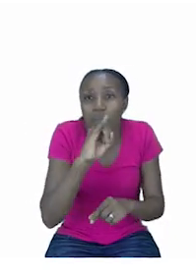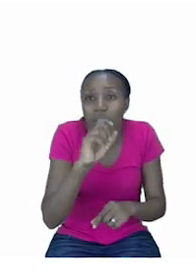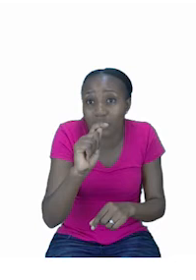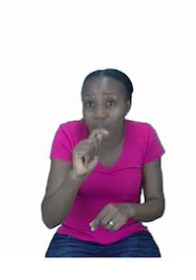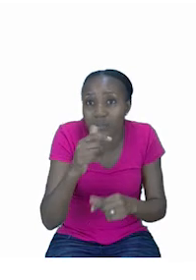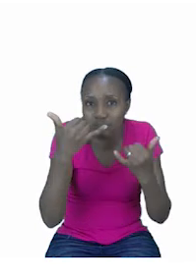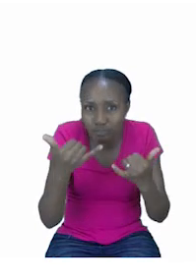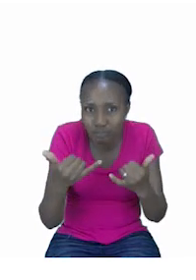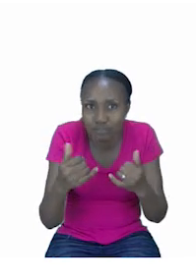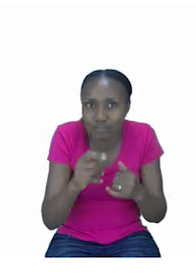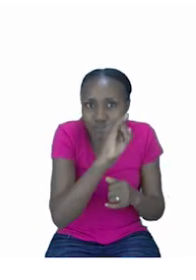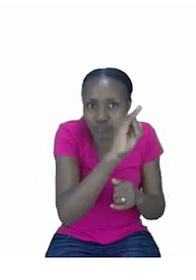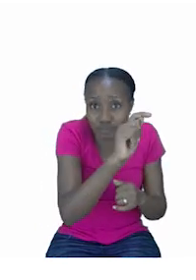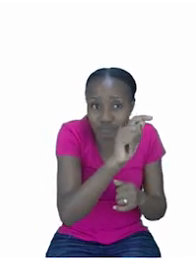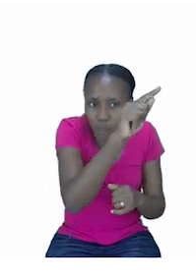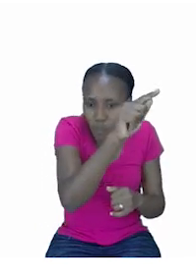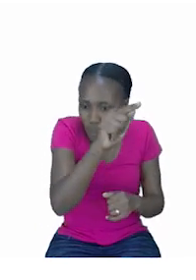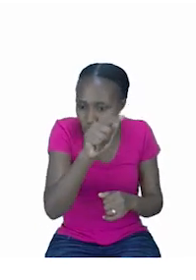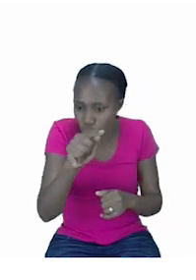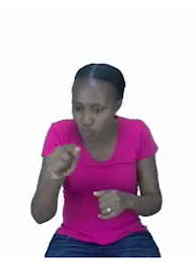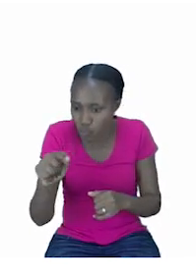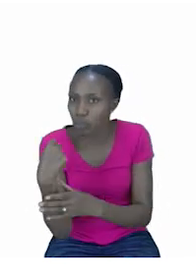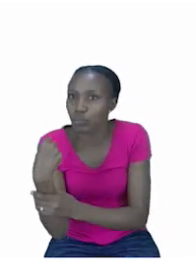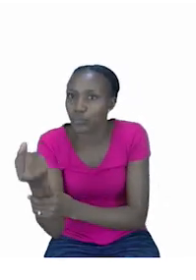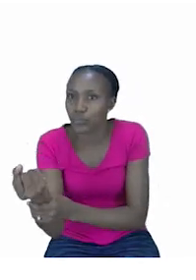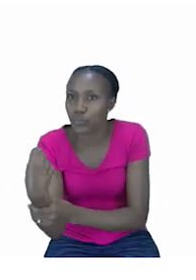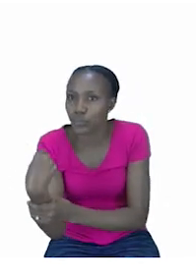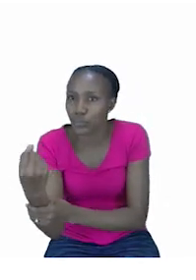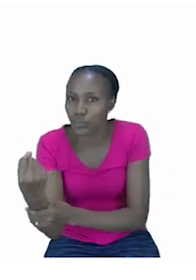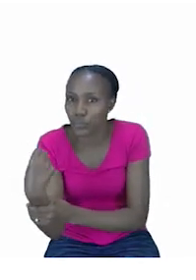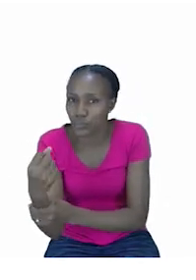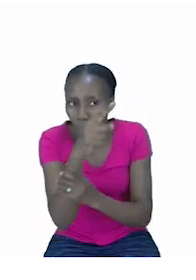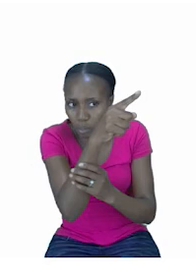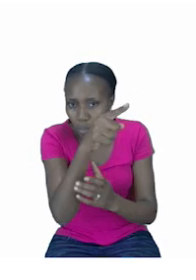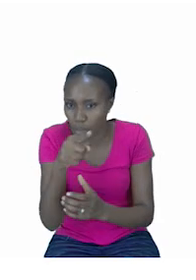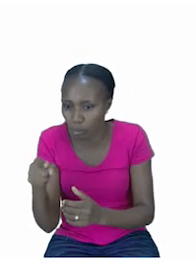word it to the picture with the ball.